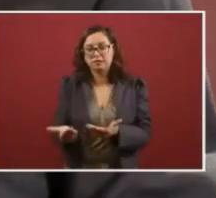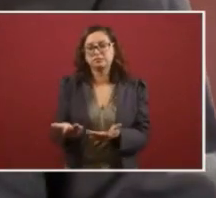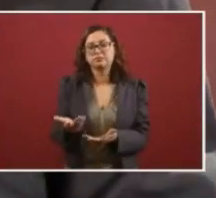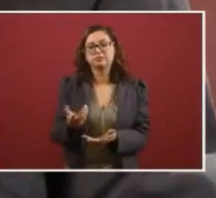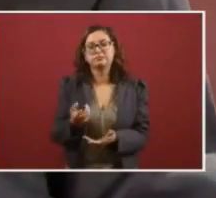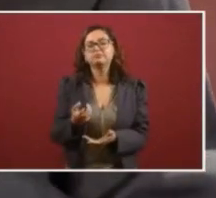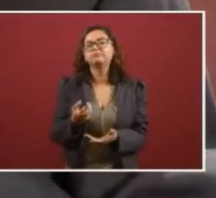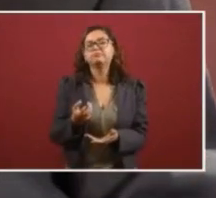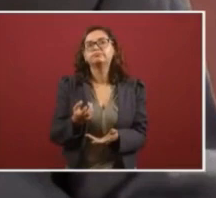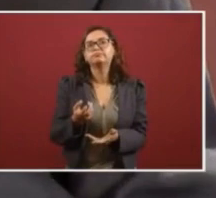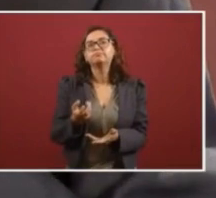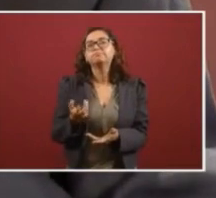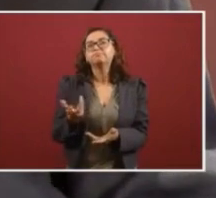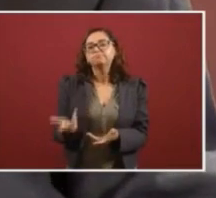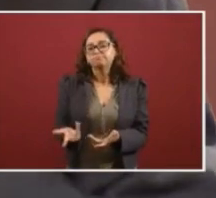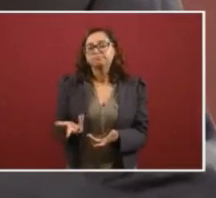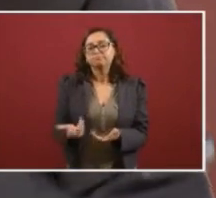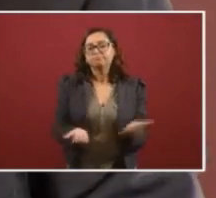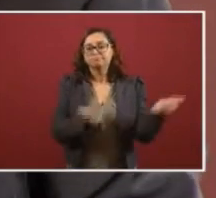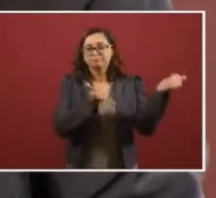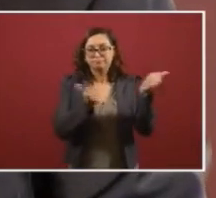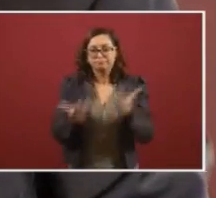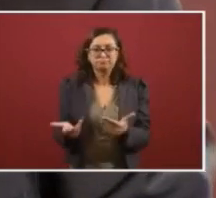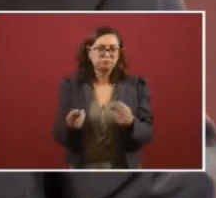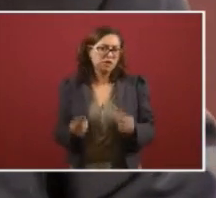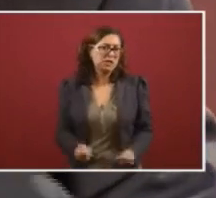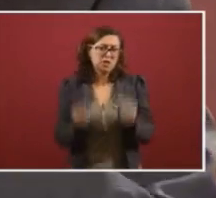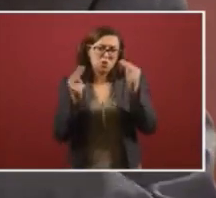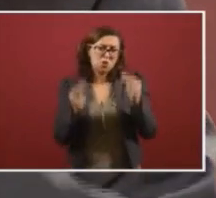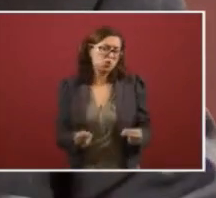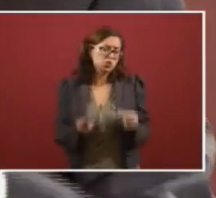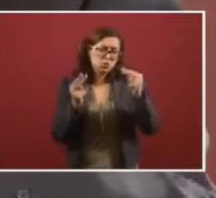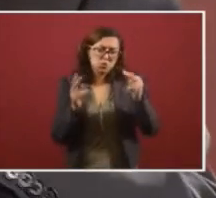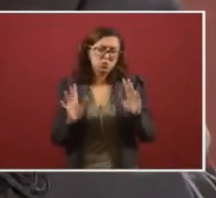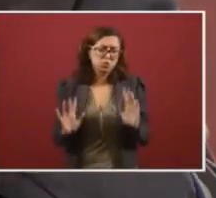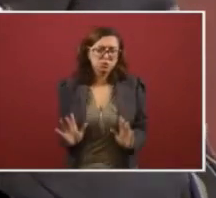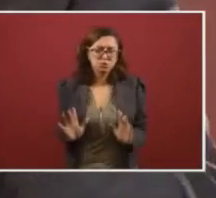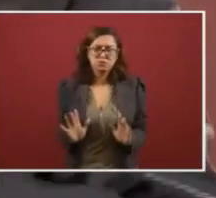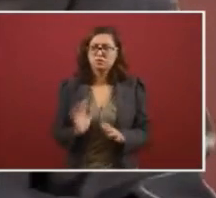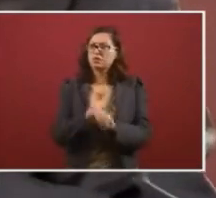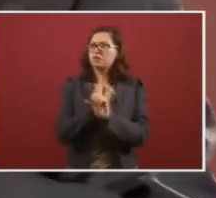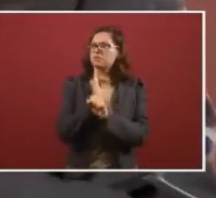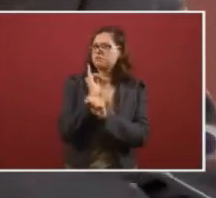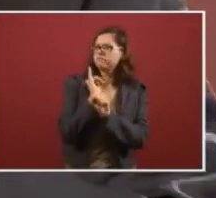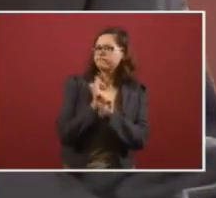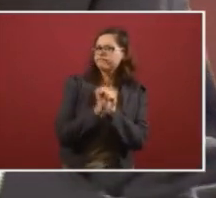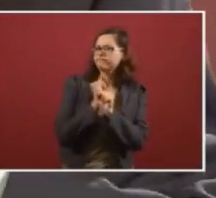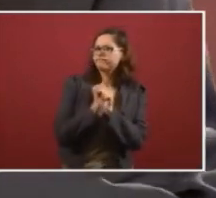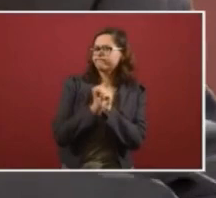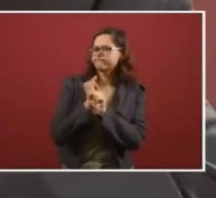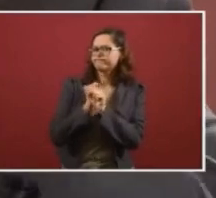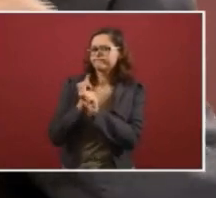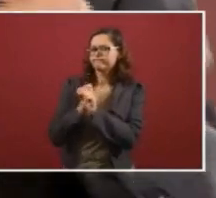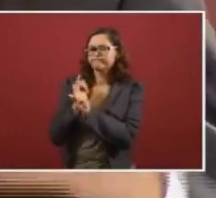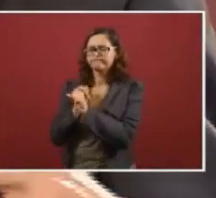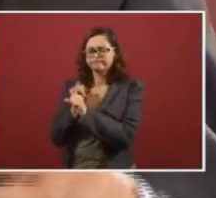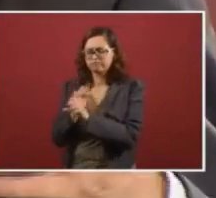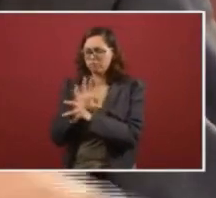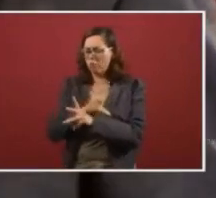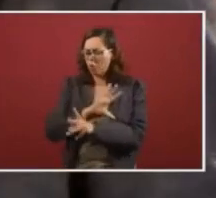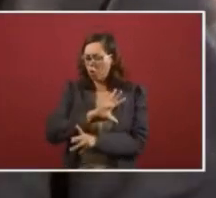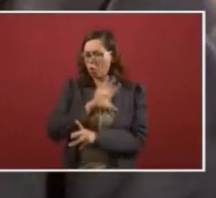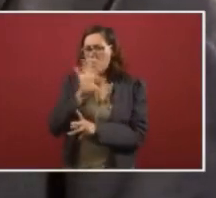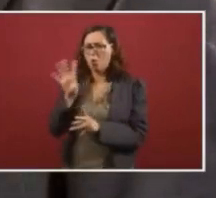And what I want to say is the tariff that was started at the beginning, or since its